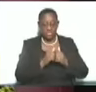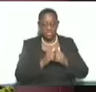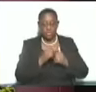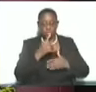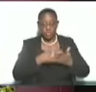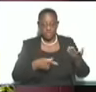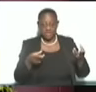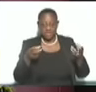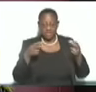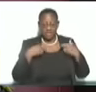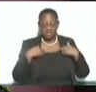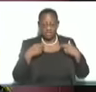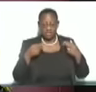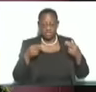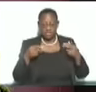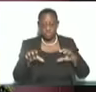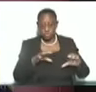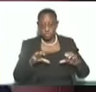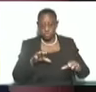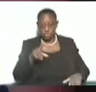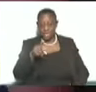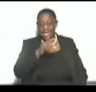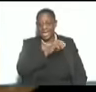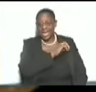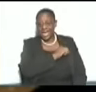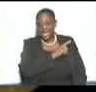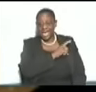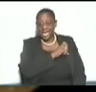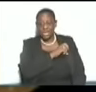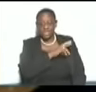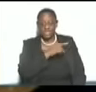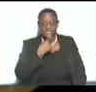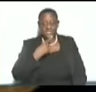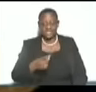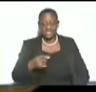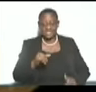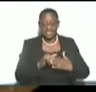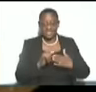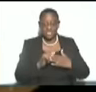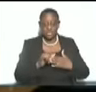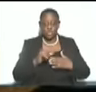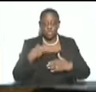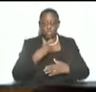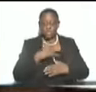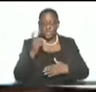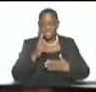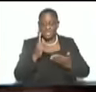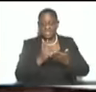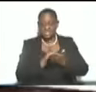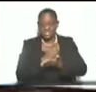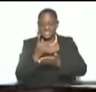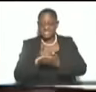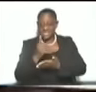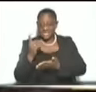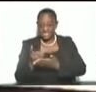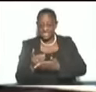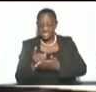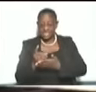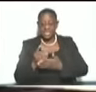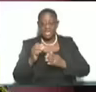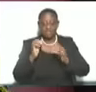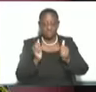them, Senate President Lachelle Adderley admonished senators to debate with respect and dignity, all while following the rules of the upper